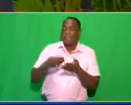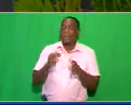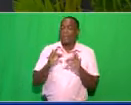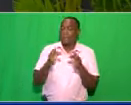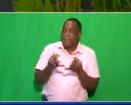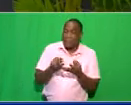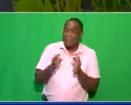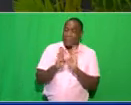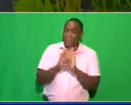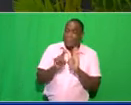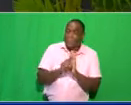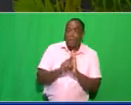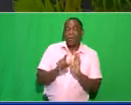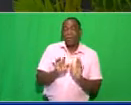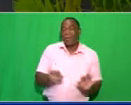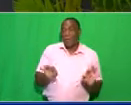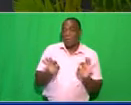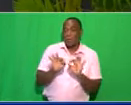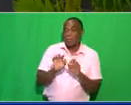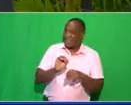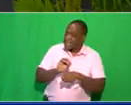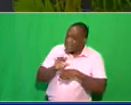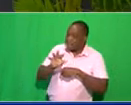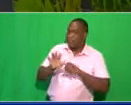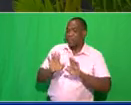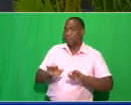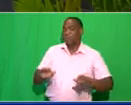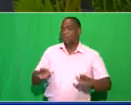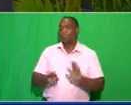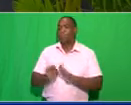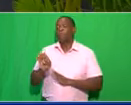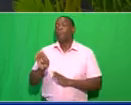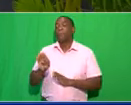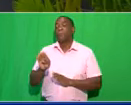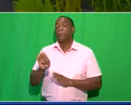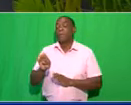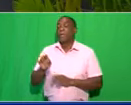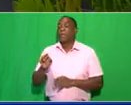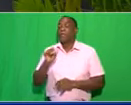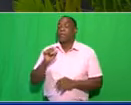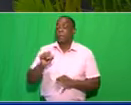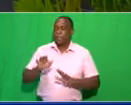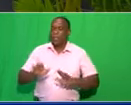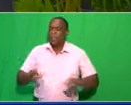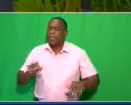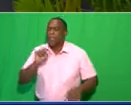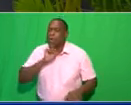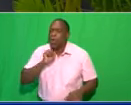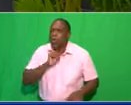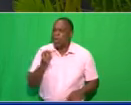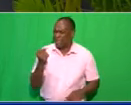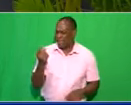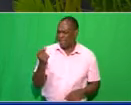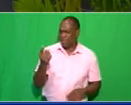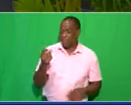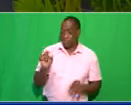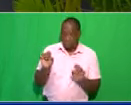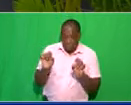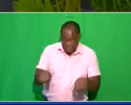surgeon. That cannot happen at 11. Once you understand